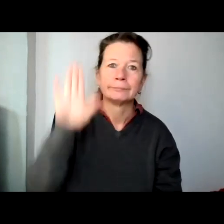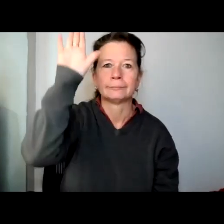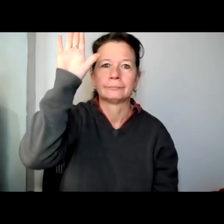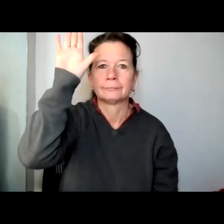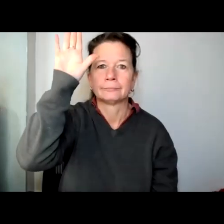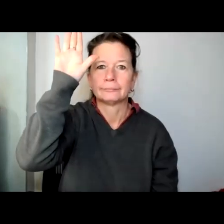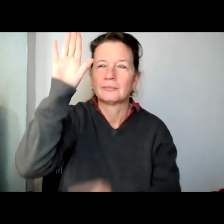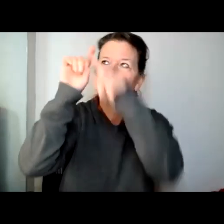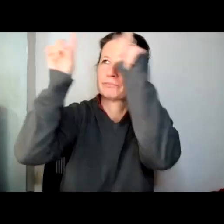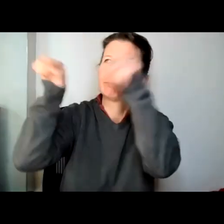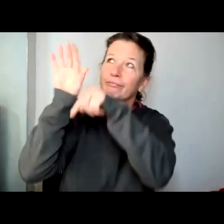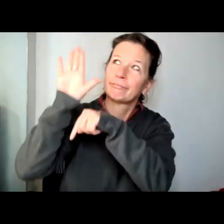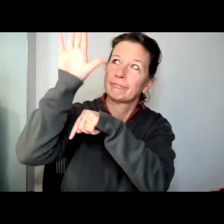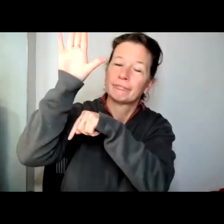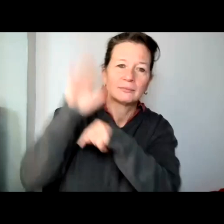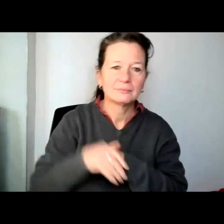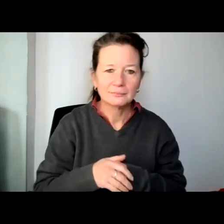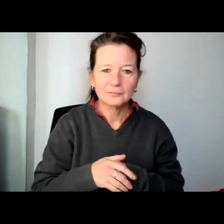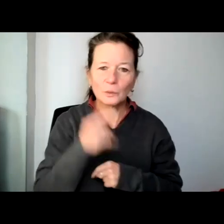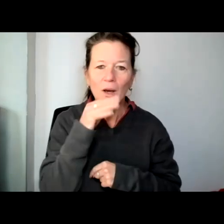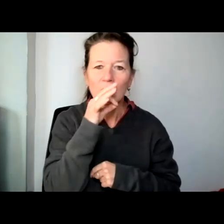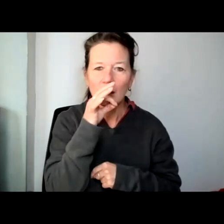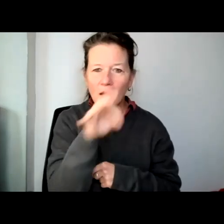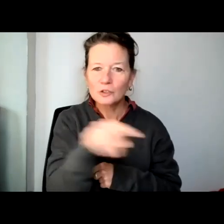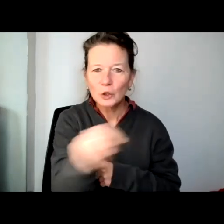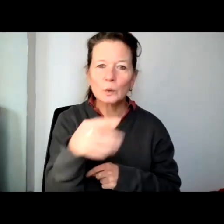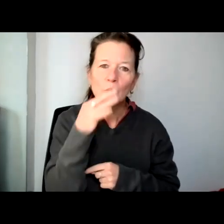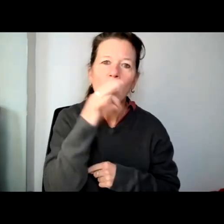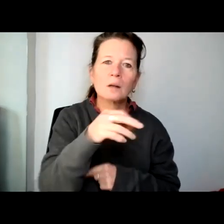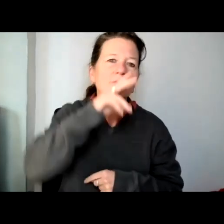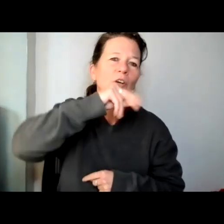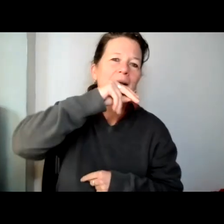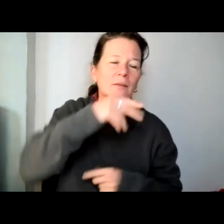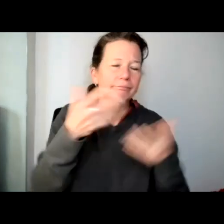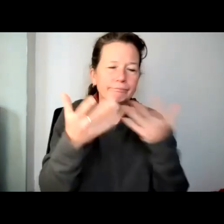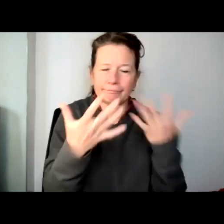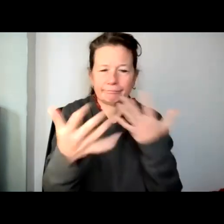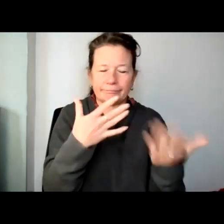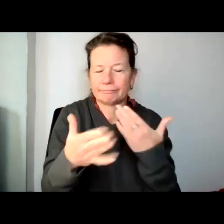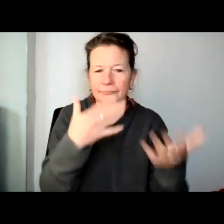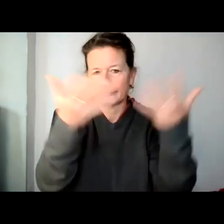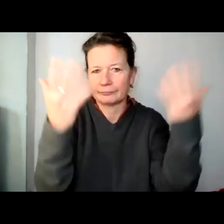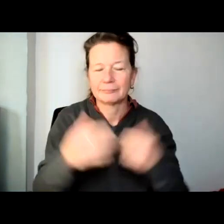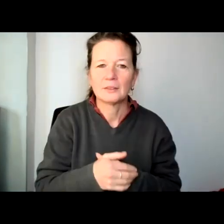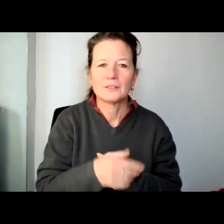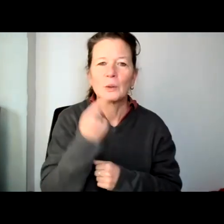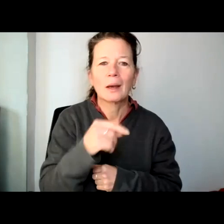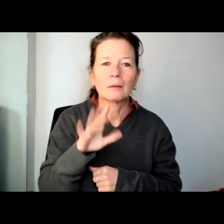you ask a question verbally if that's more accessible for you. So there's multiple ways you can ask